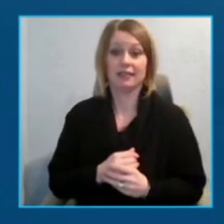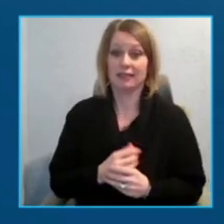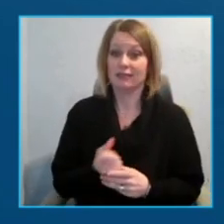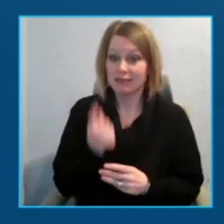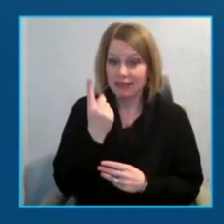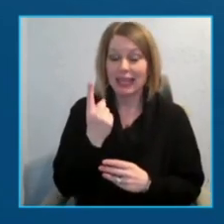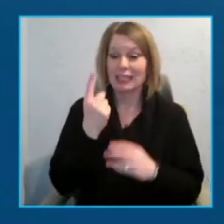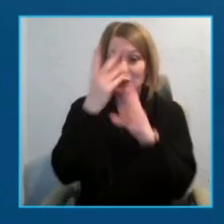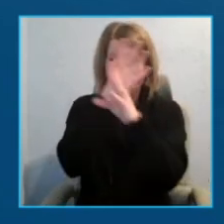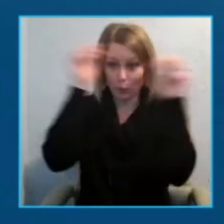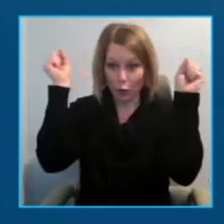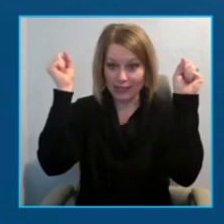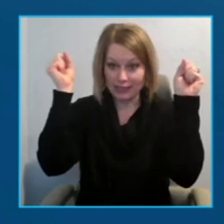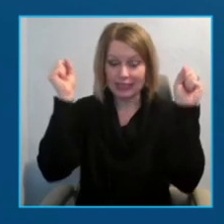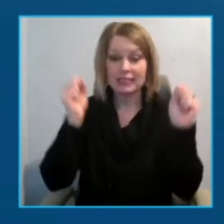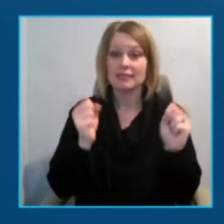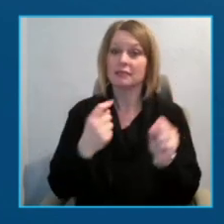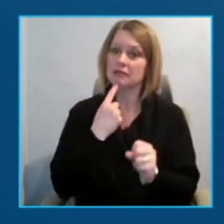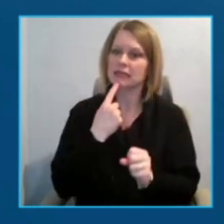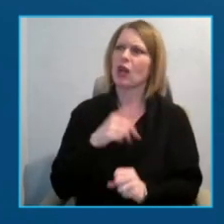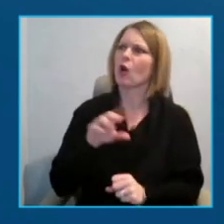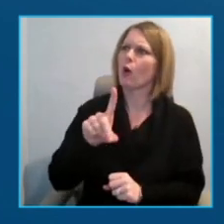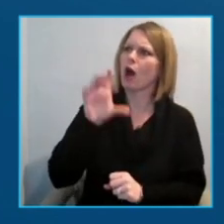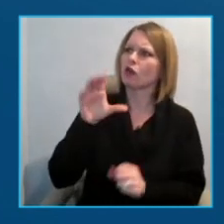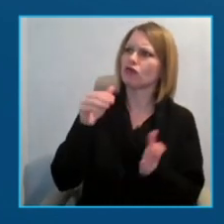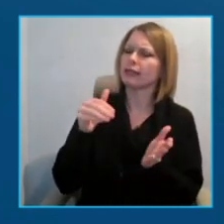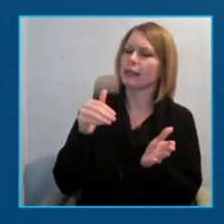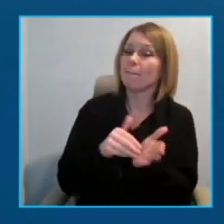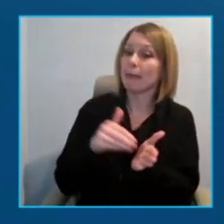goal of 100 million people vaccinated